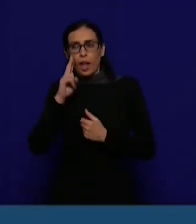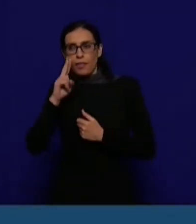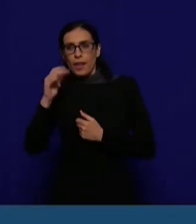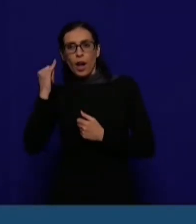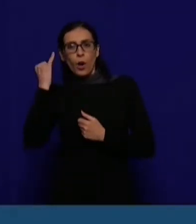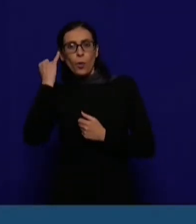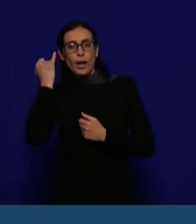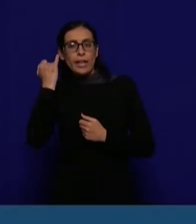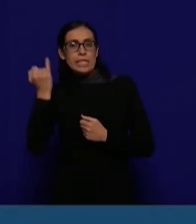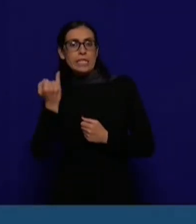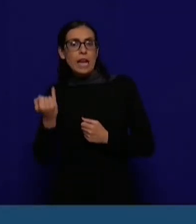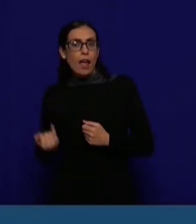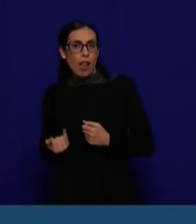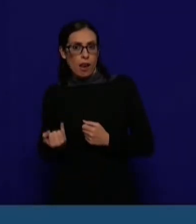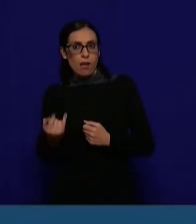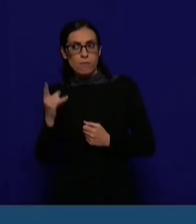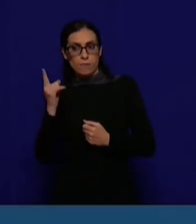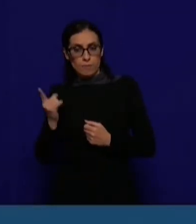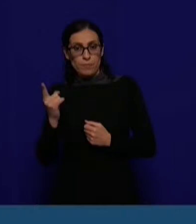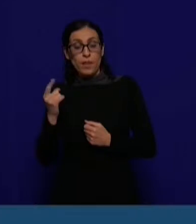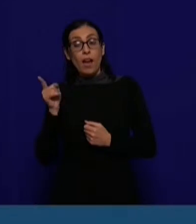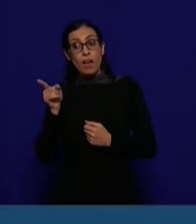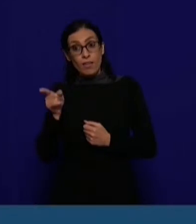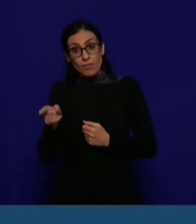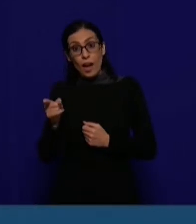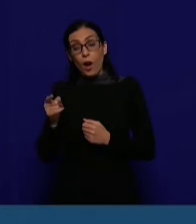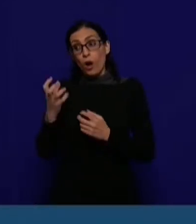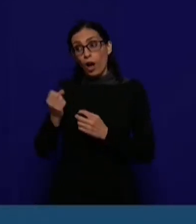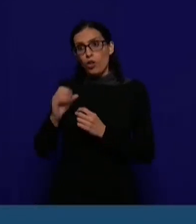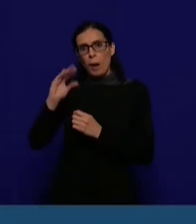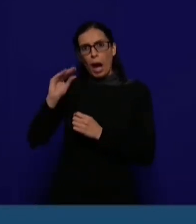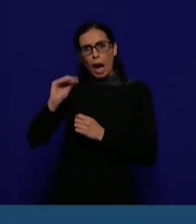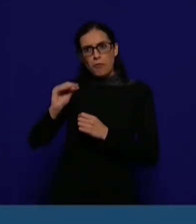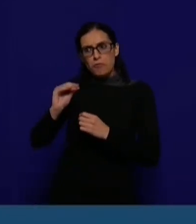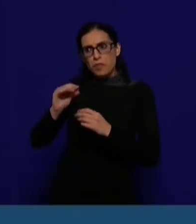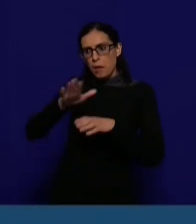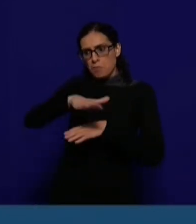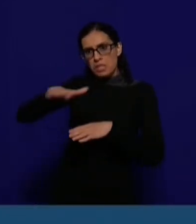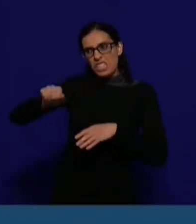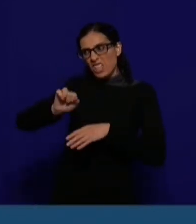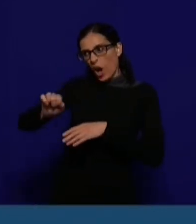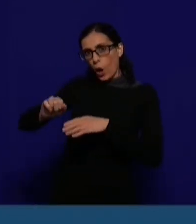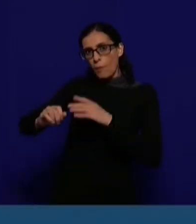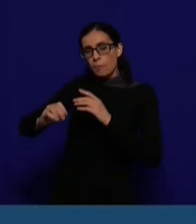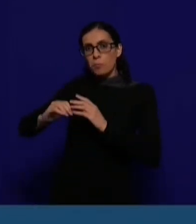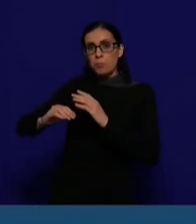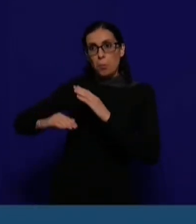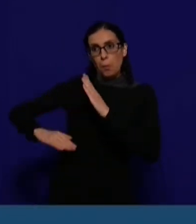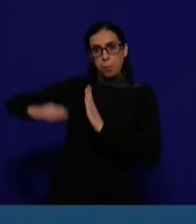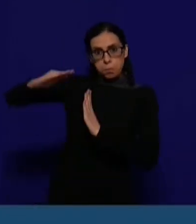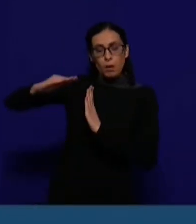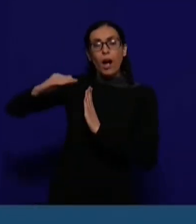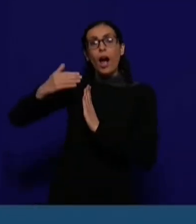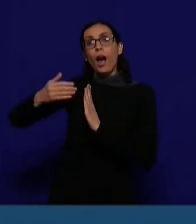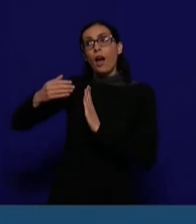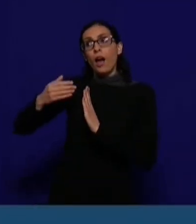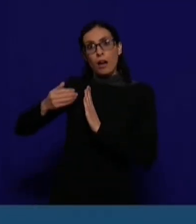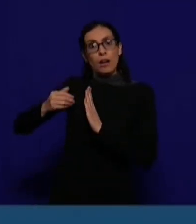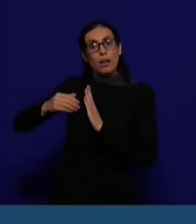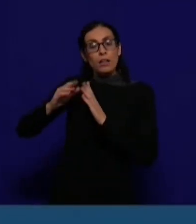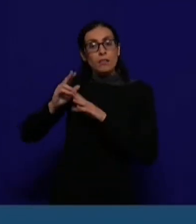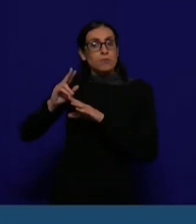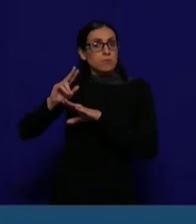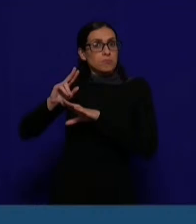l-Iżrael għandhom ammont sostanzjali tal-persuni tagħhom li tlaqmu u bħalissa huma qegħdin ukoll neħħew ċertu mill-miżuri inklużi